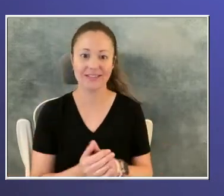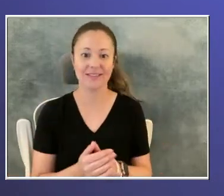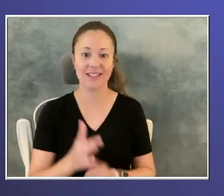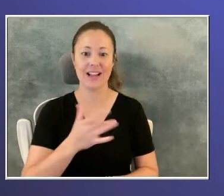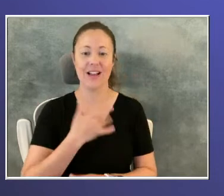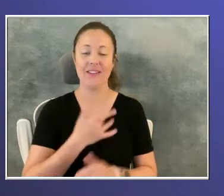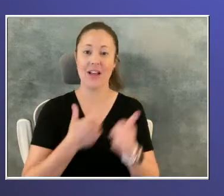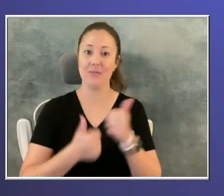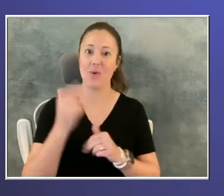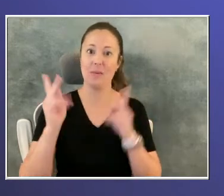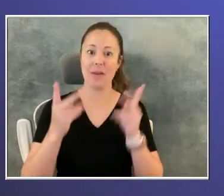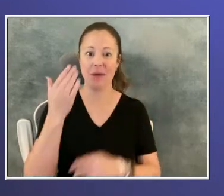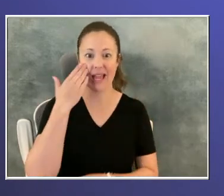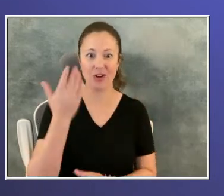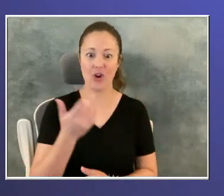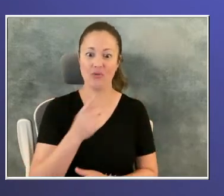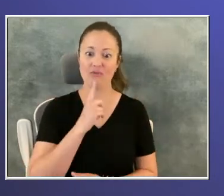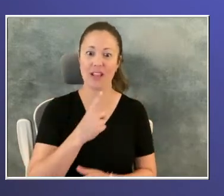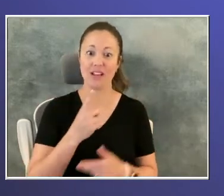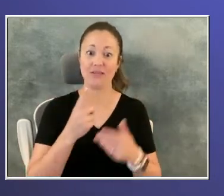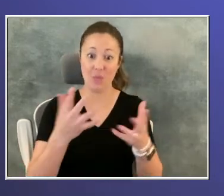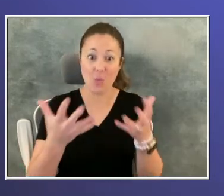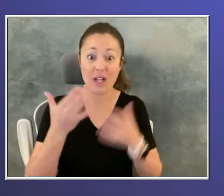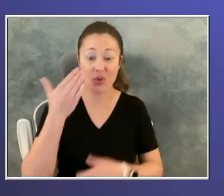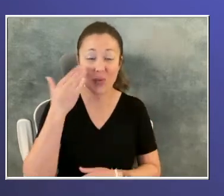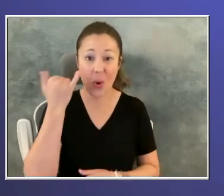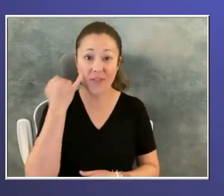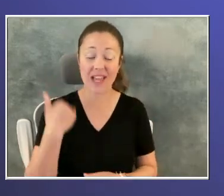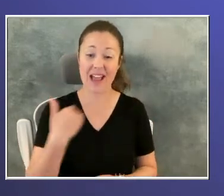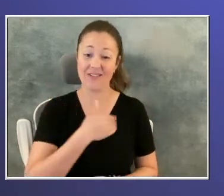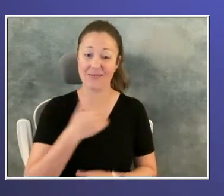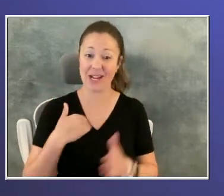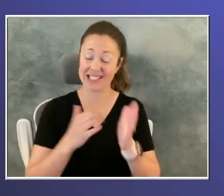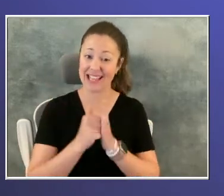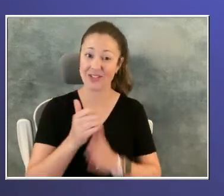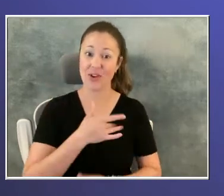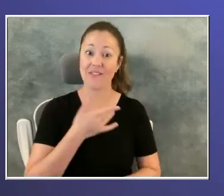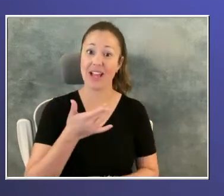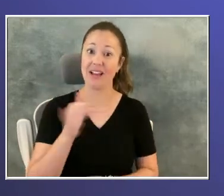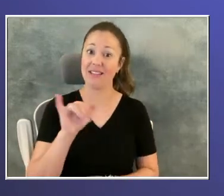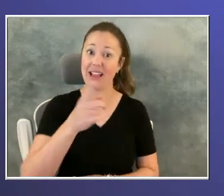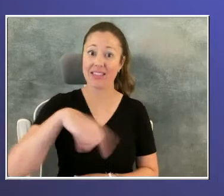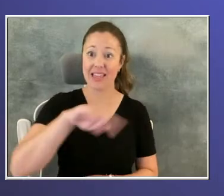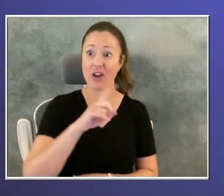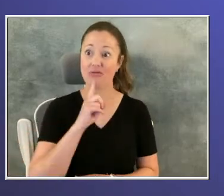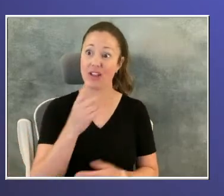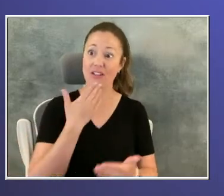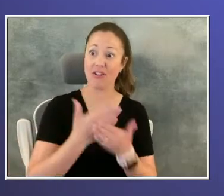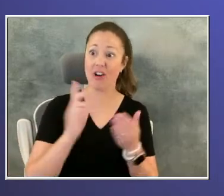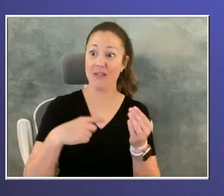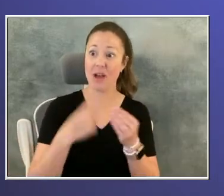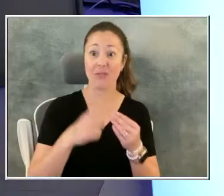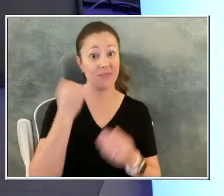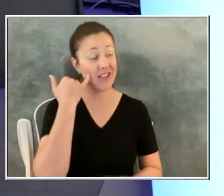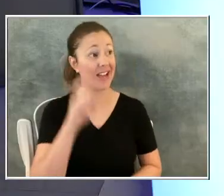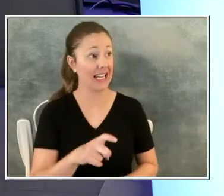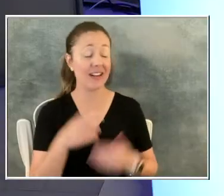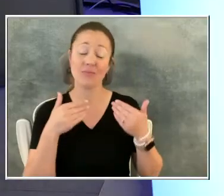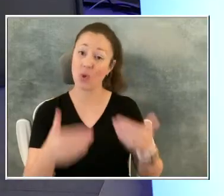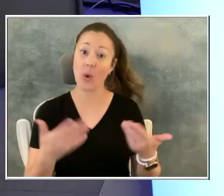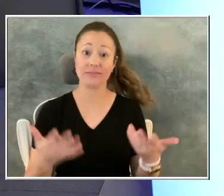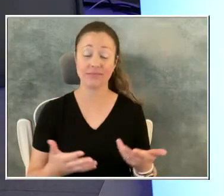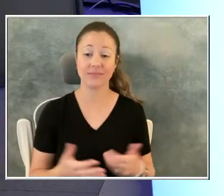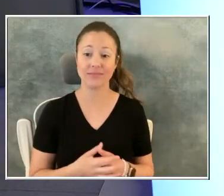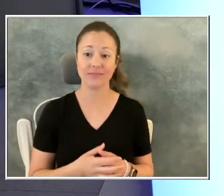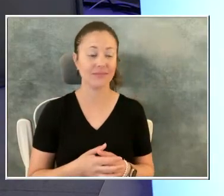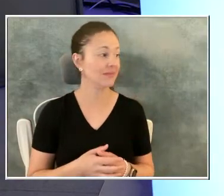people that I know, would want to know if they have breast cancer, it seems to me. So I feel like they are pretty good about being like, okay, if I need it, I'll get it. Yeah, I think it's the